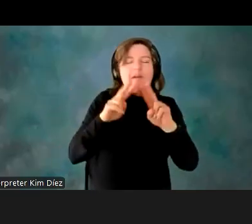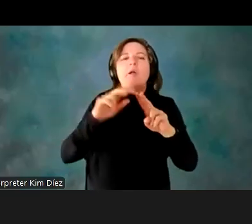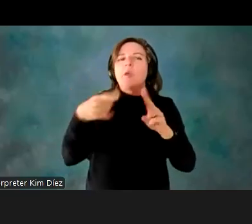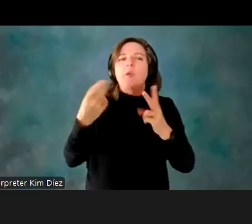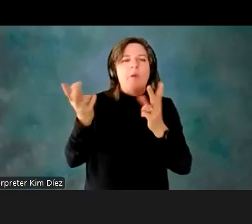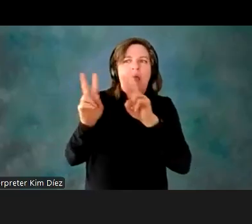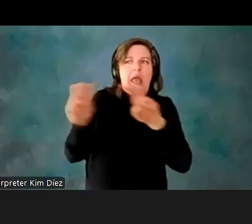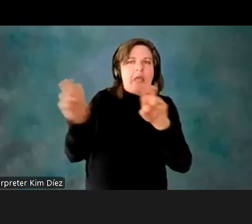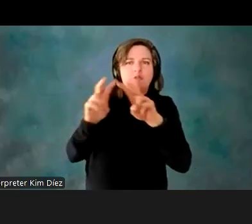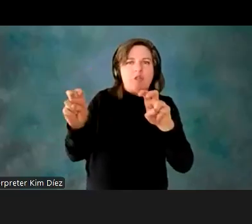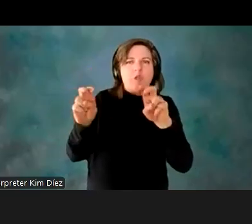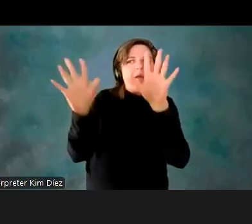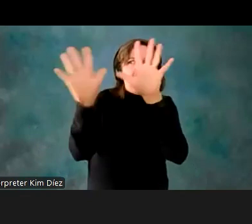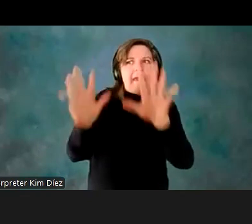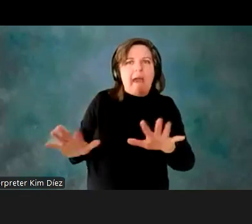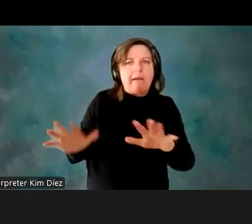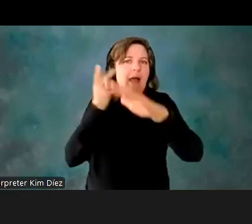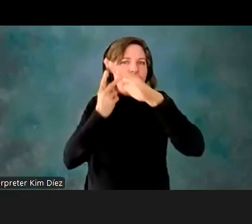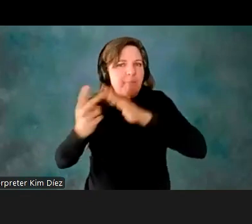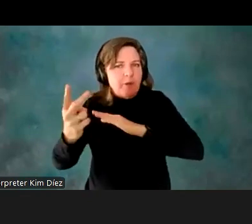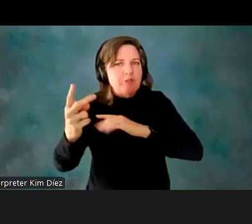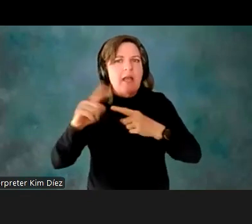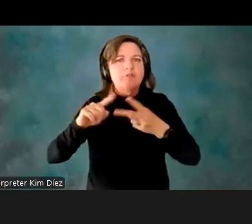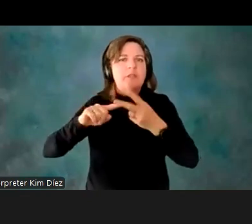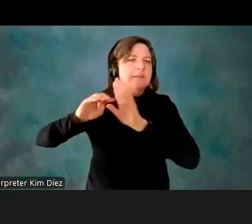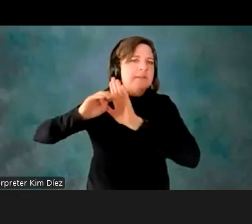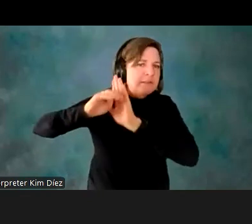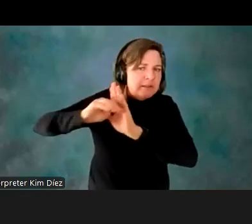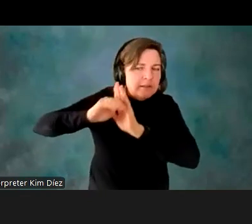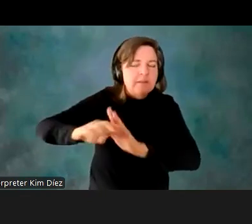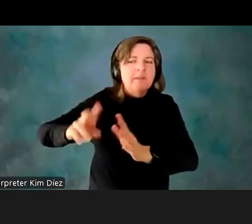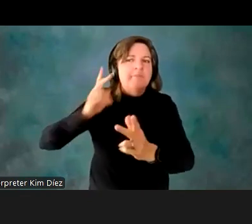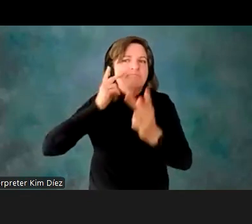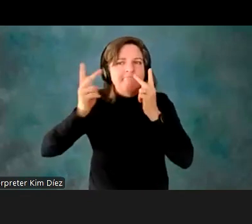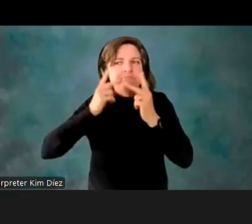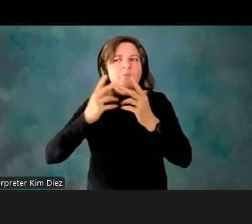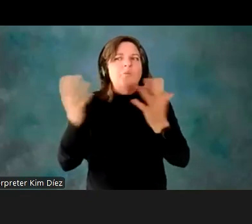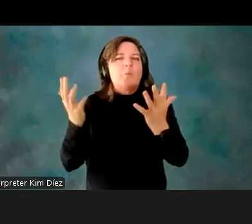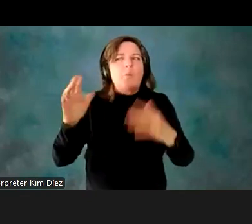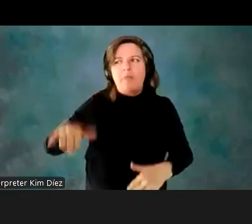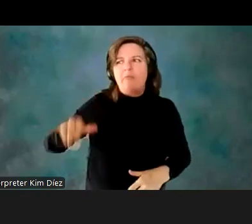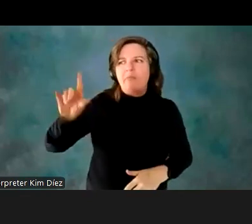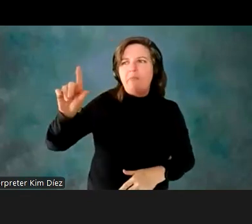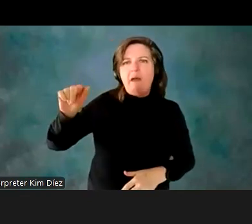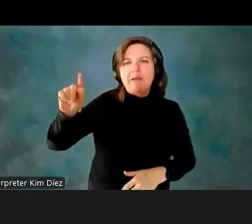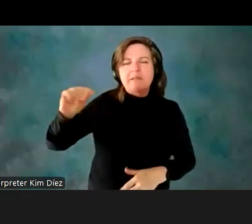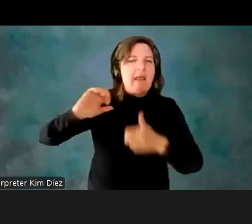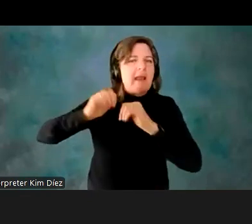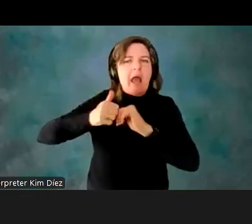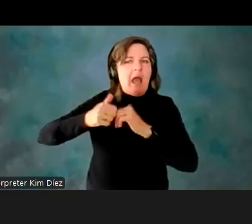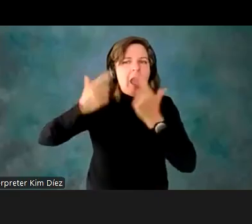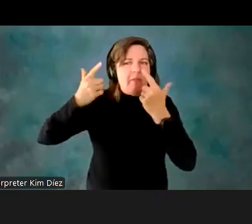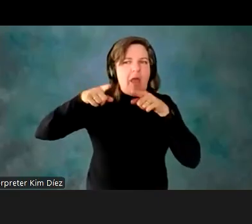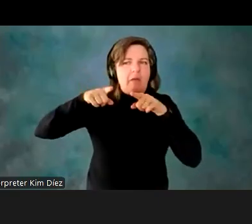climate projections and models and seeing what the data, how the data aligns with some of those